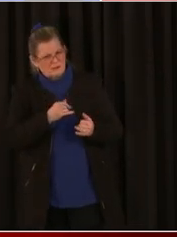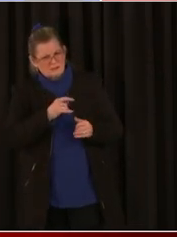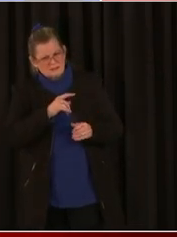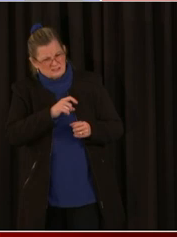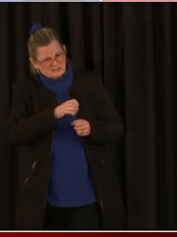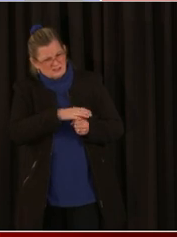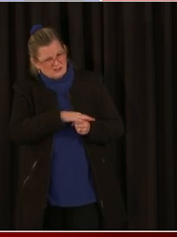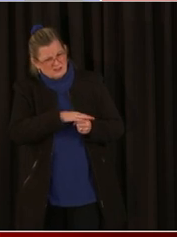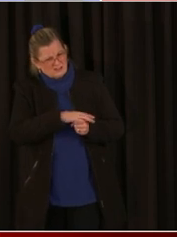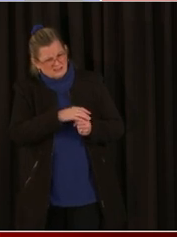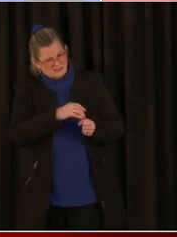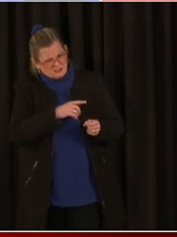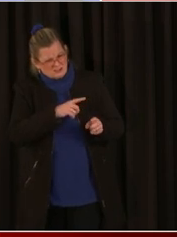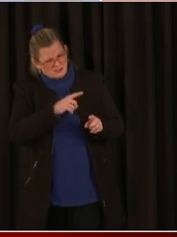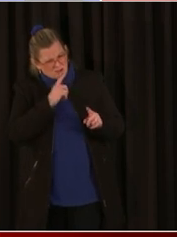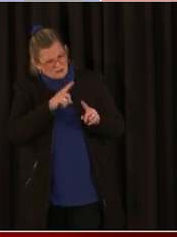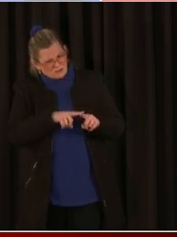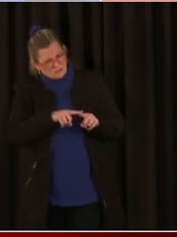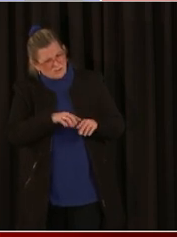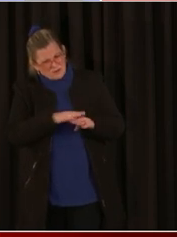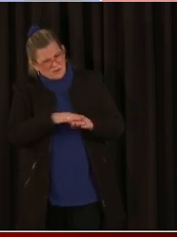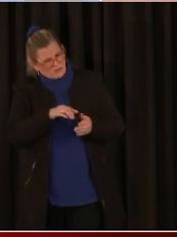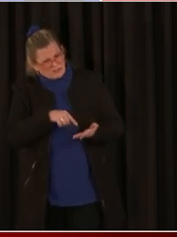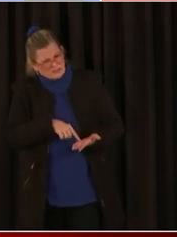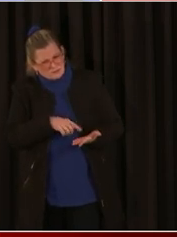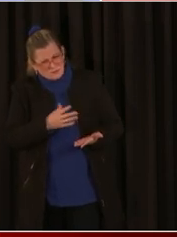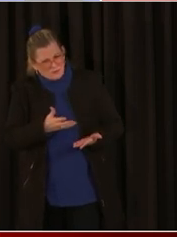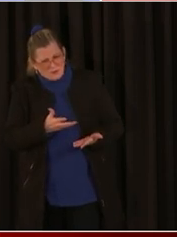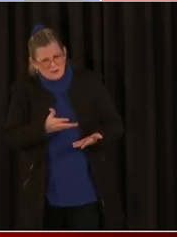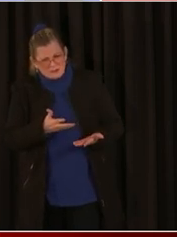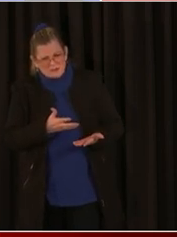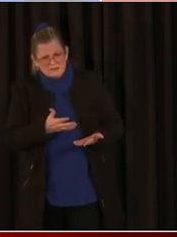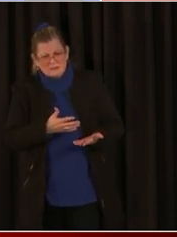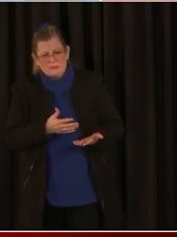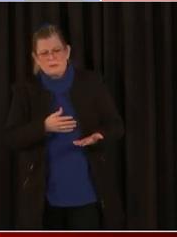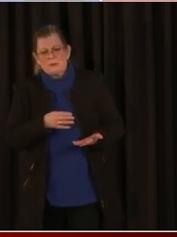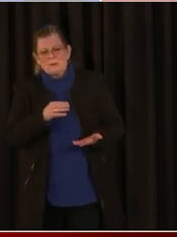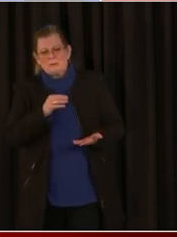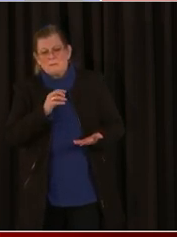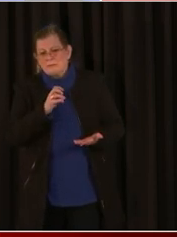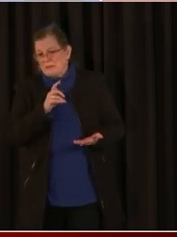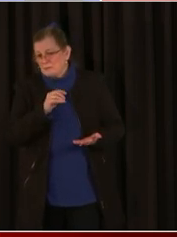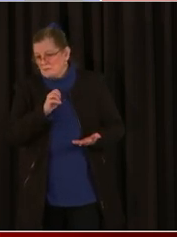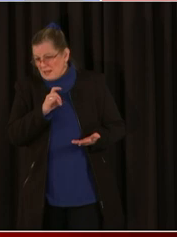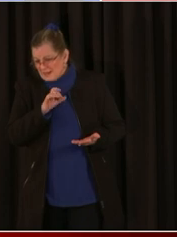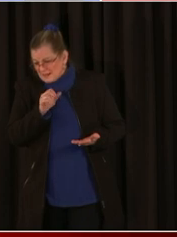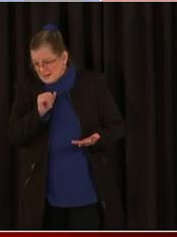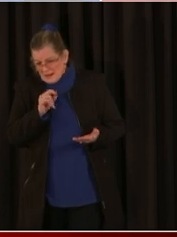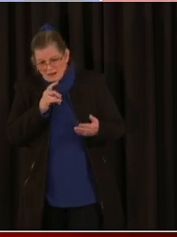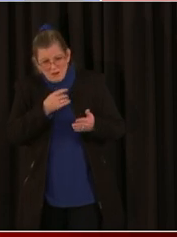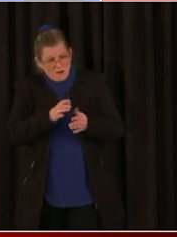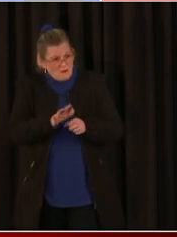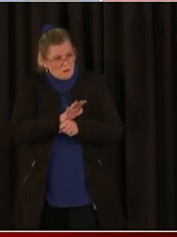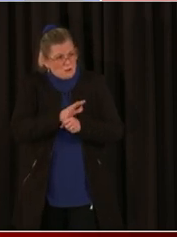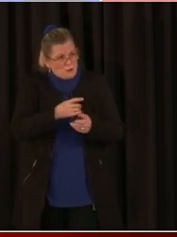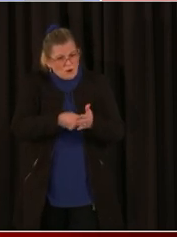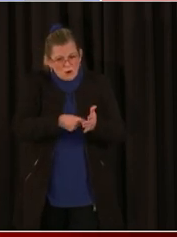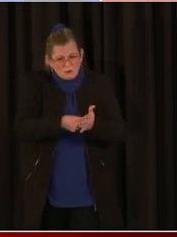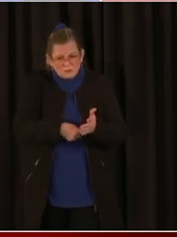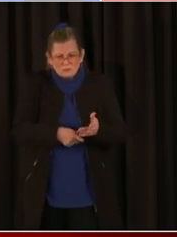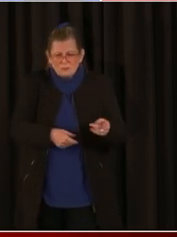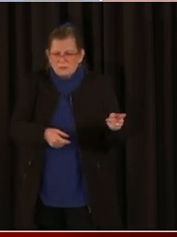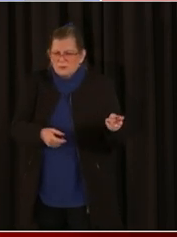you expand on that? And will it cover, for instance, the auditor, the budget office, and so forth? I didn't get the last